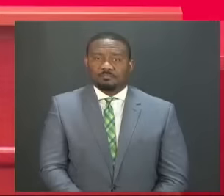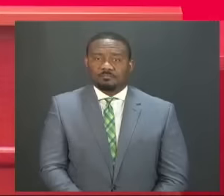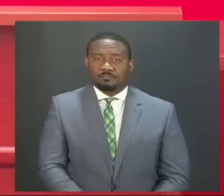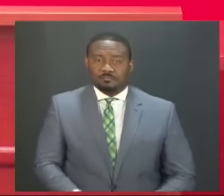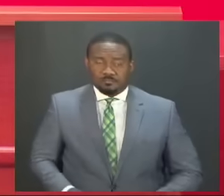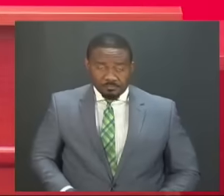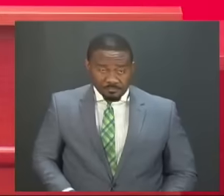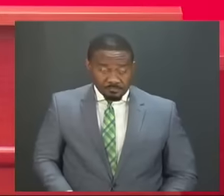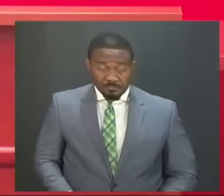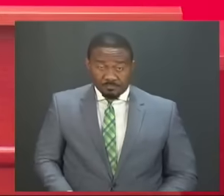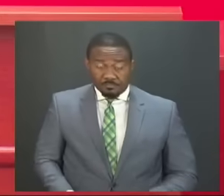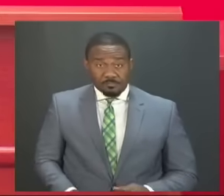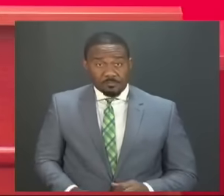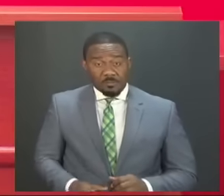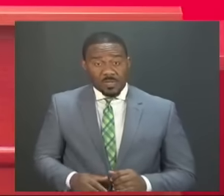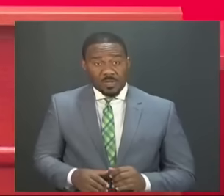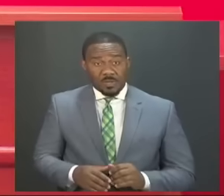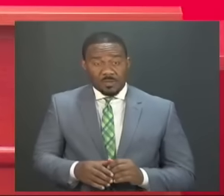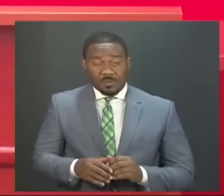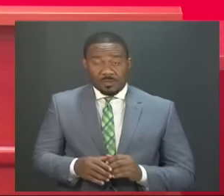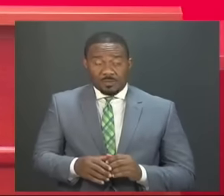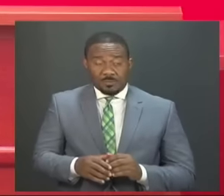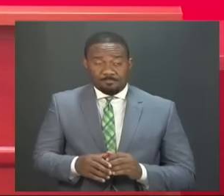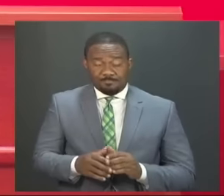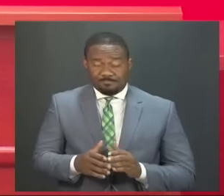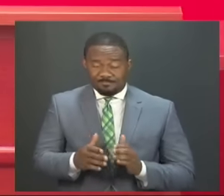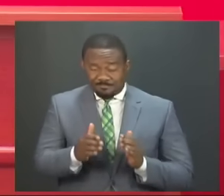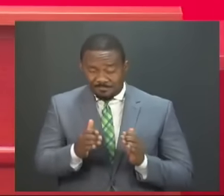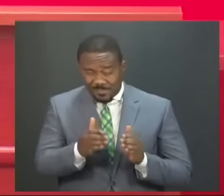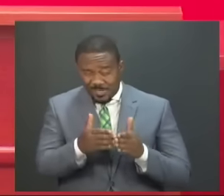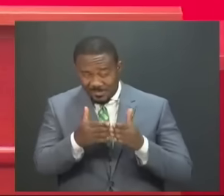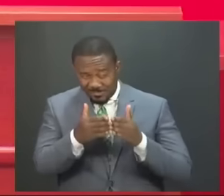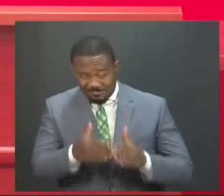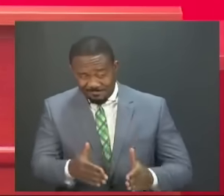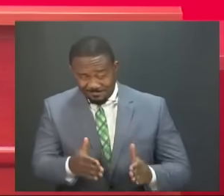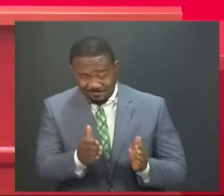Minority Leader, Honorable Minority Leader,